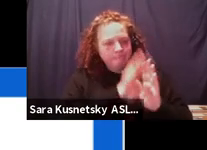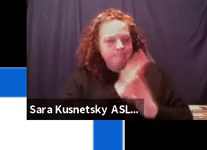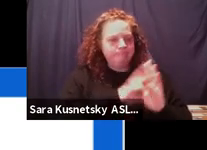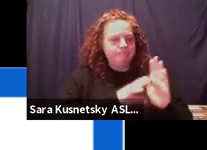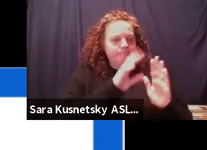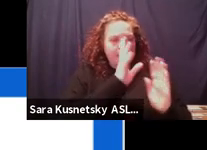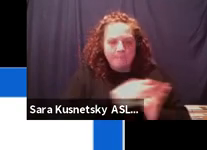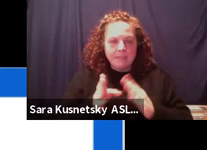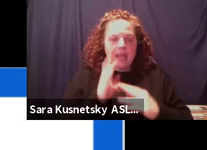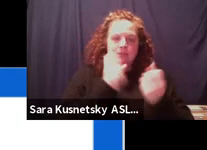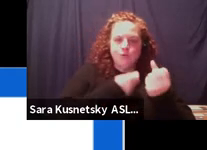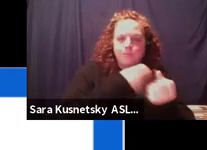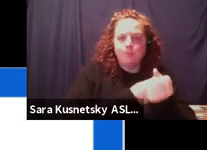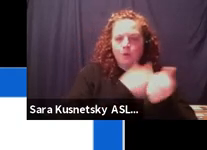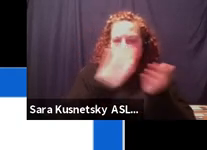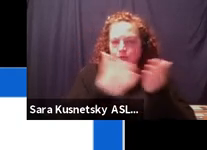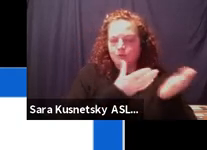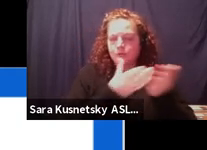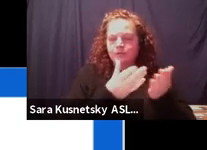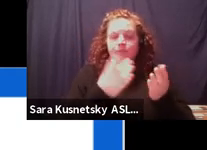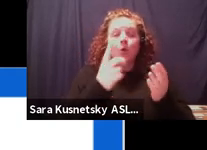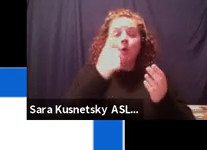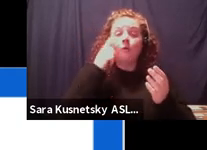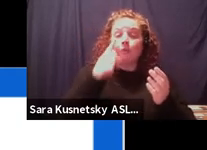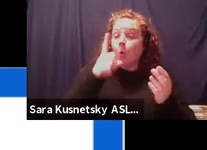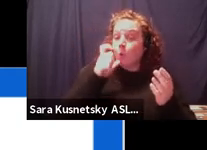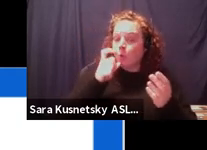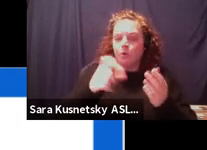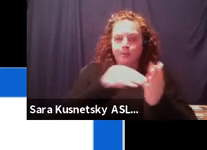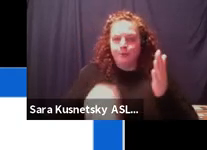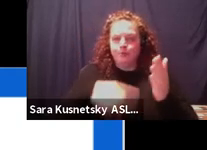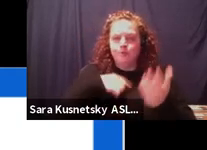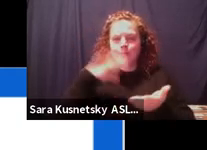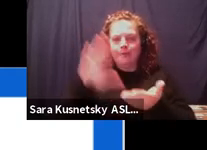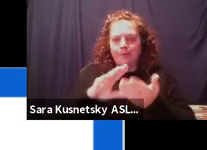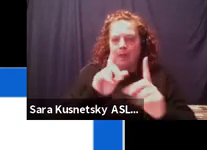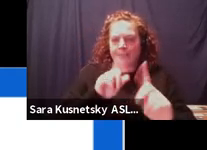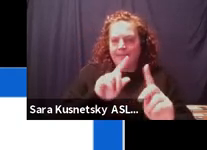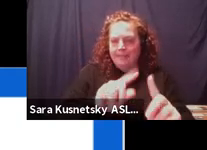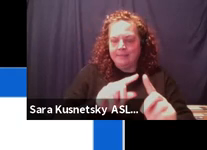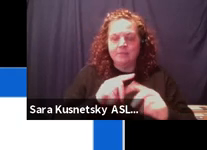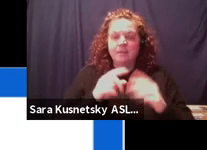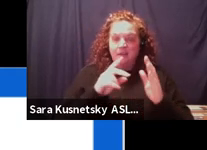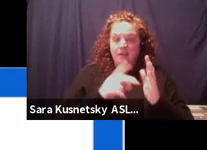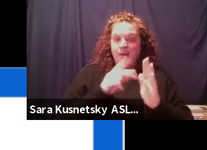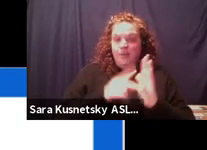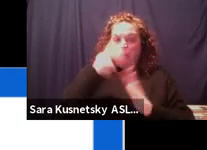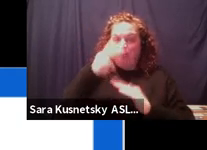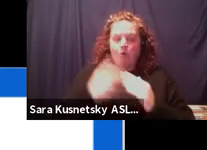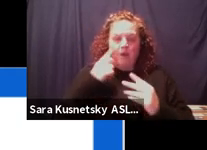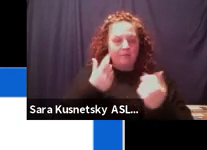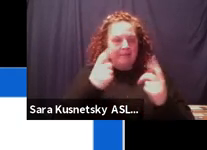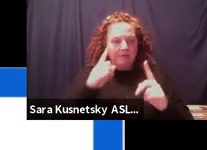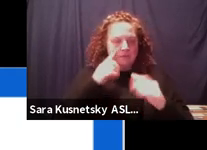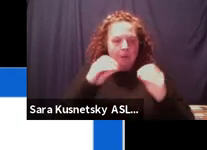supports and services for students with low attendance. The management software affords us the opportunity to be more systemic